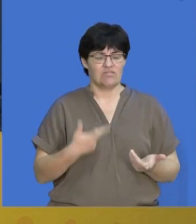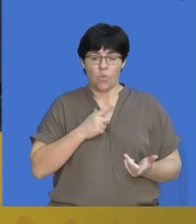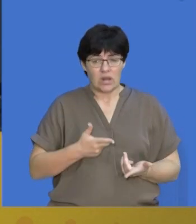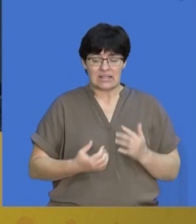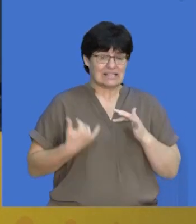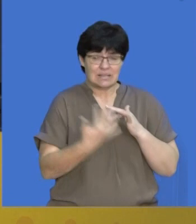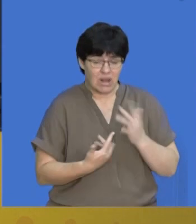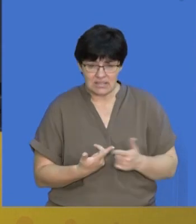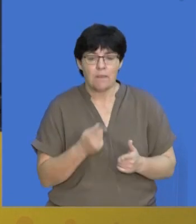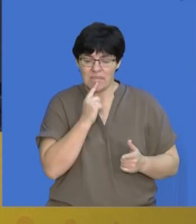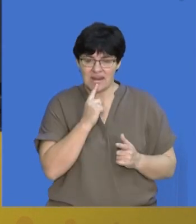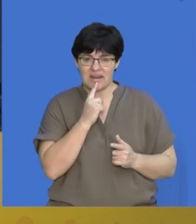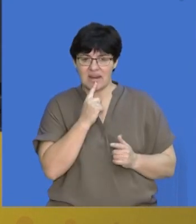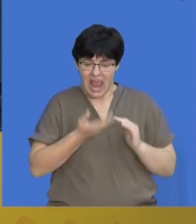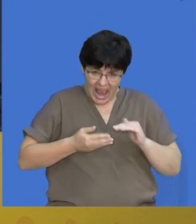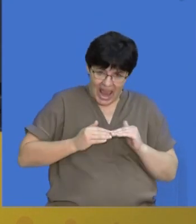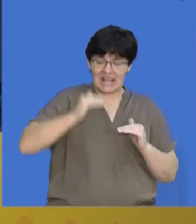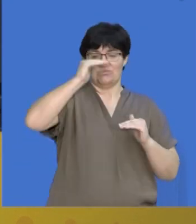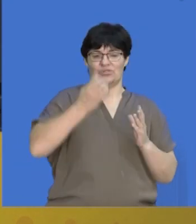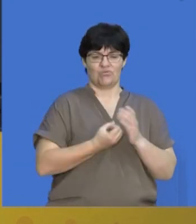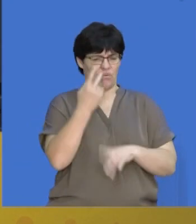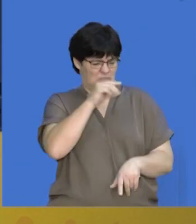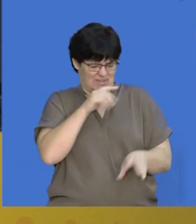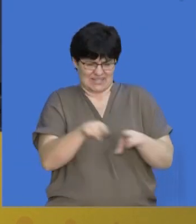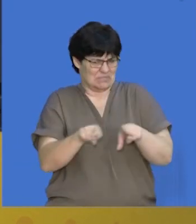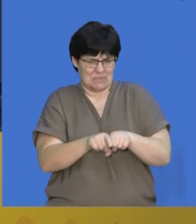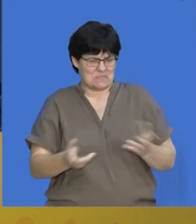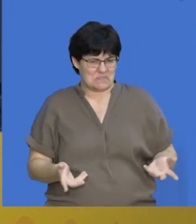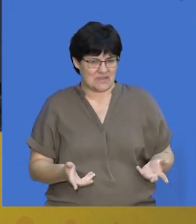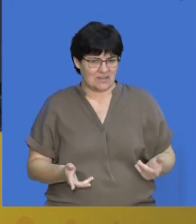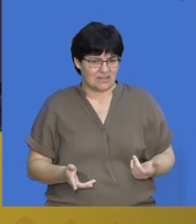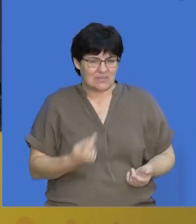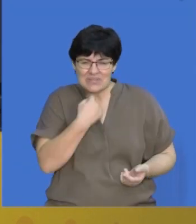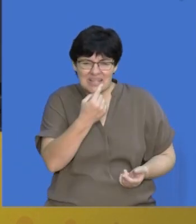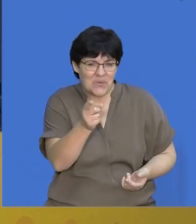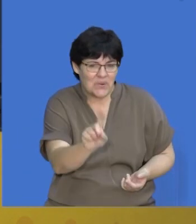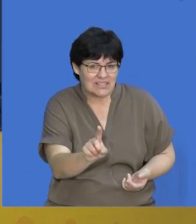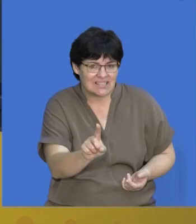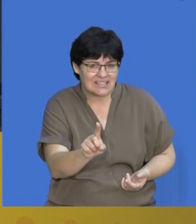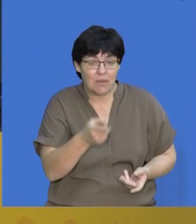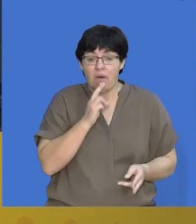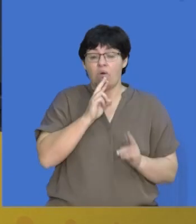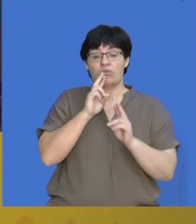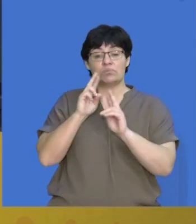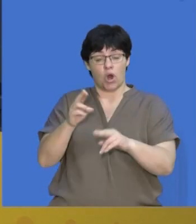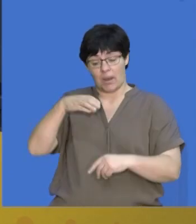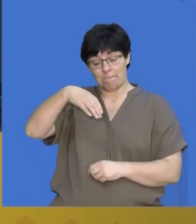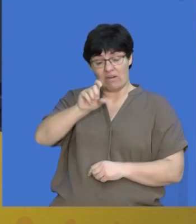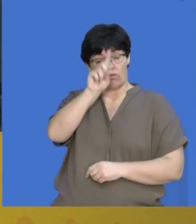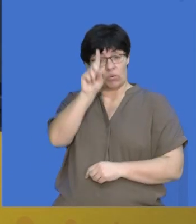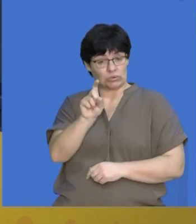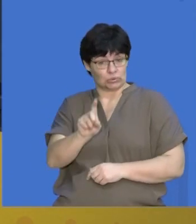it's increasing growth. Means the same thing. So what am I saying, guys? In my responses on paragraph